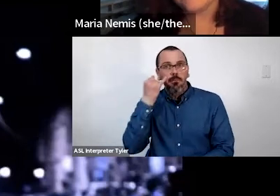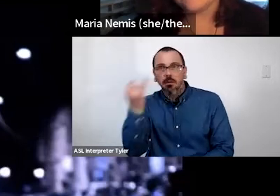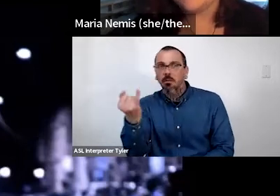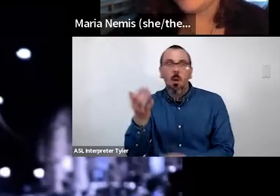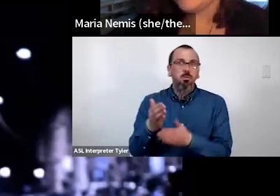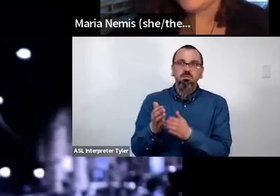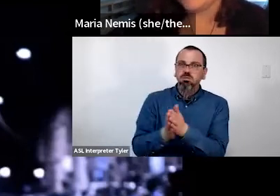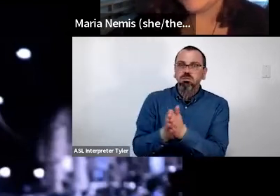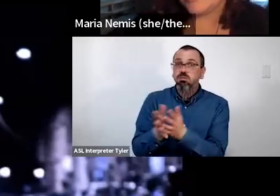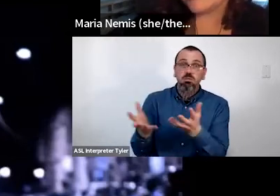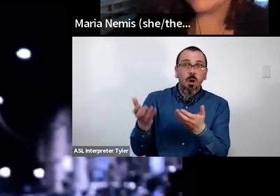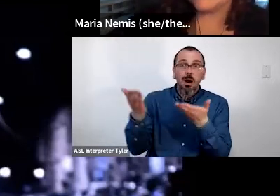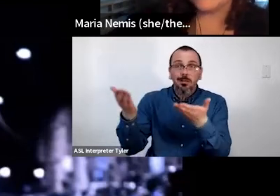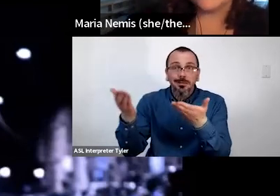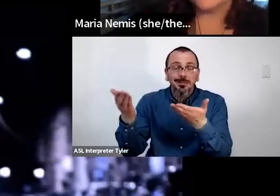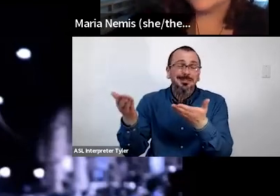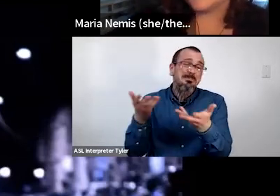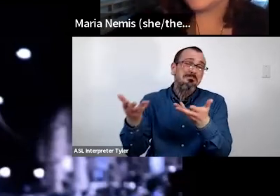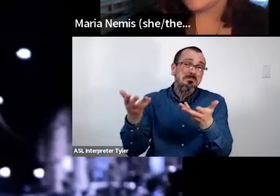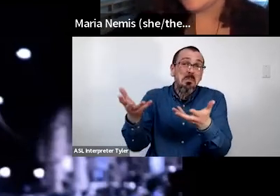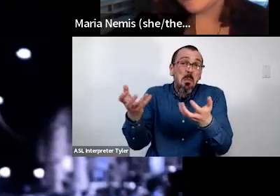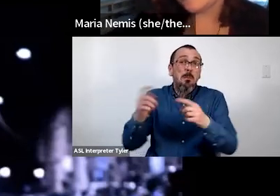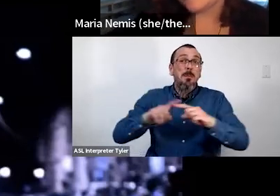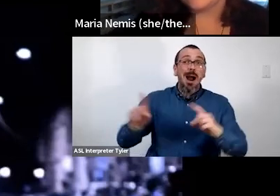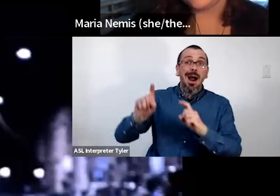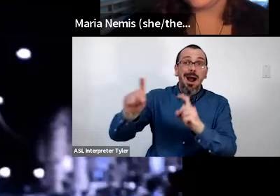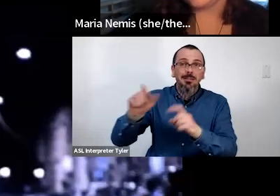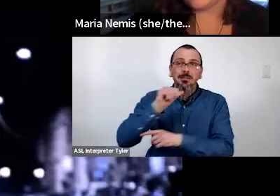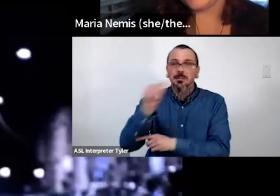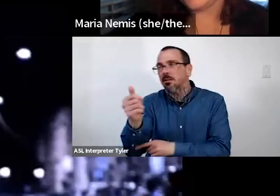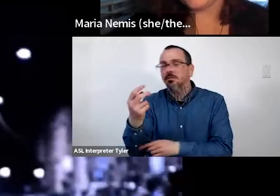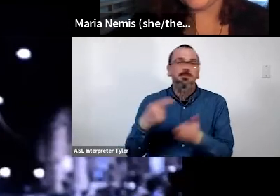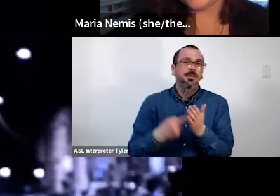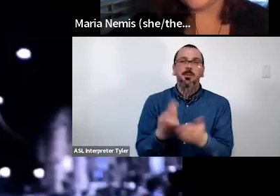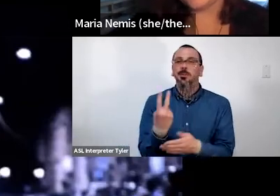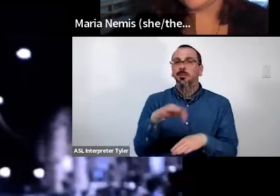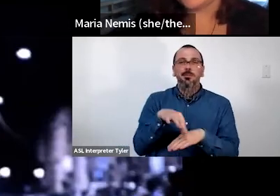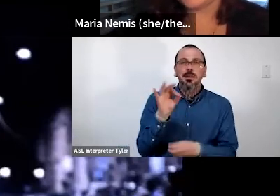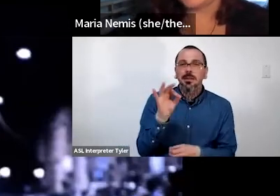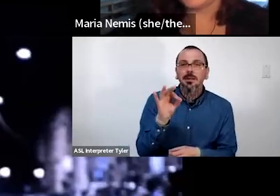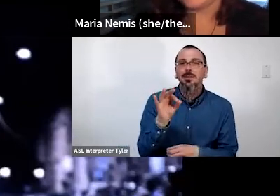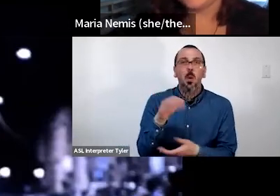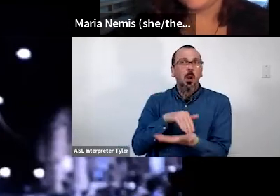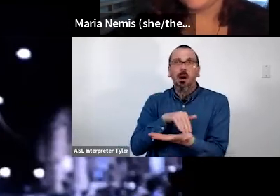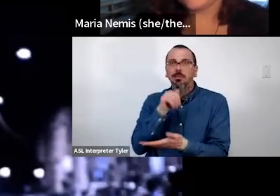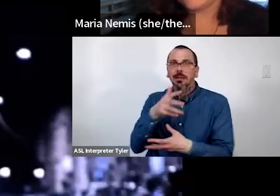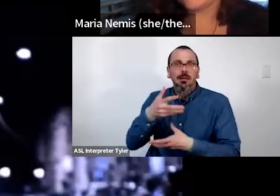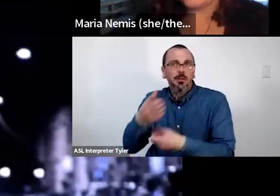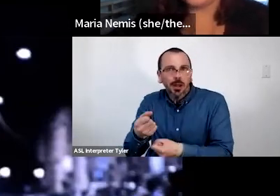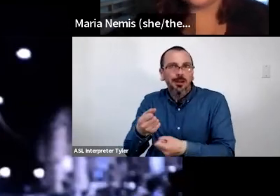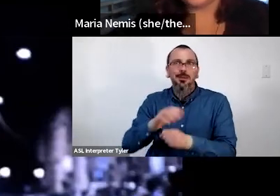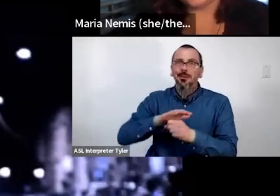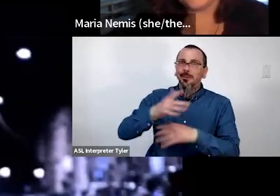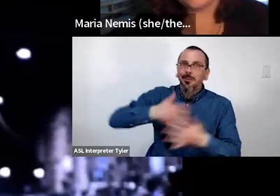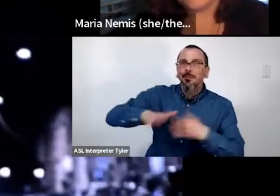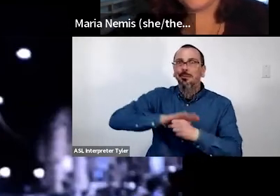wrongfully denied, like being too scared to ask, not trusting doctors, privacy concerns, lack of info, uncertainty, social pressure, etc.